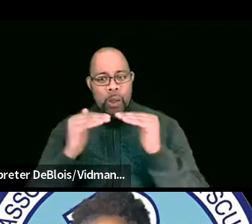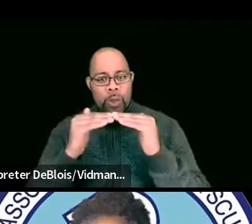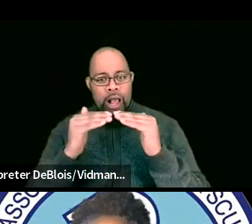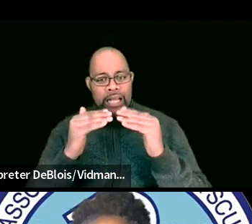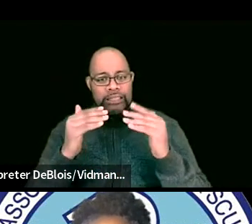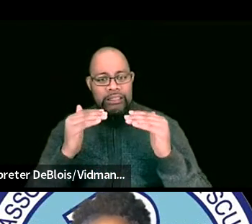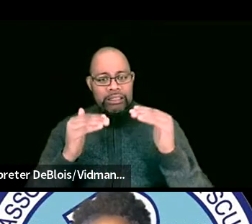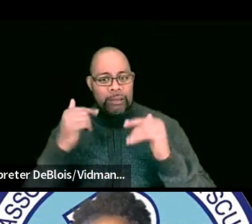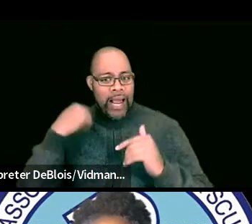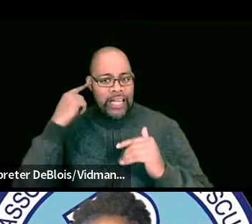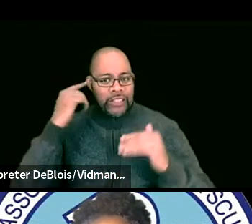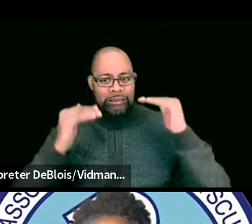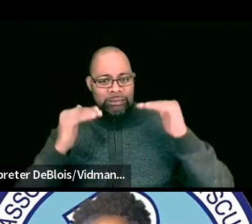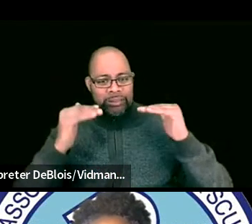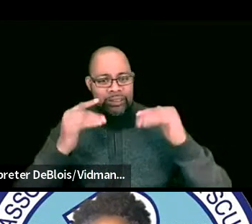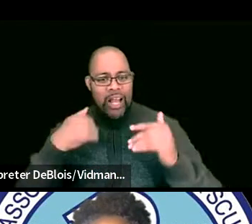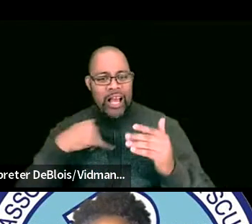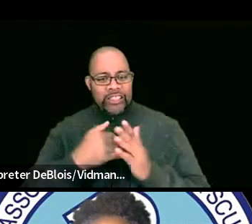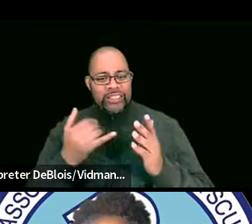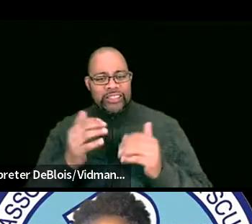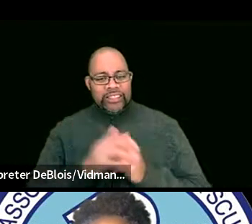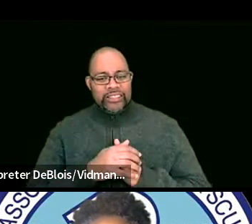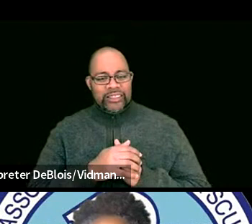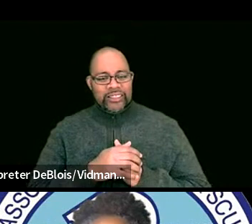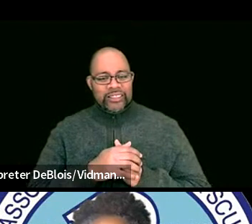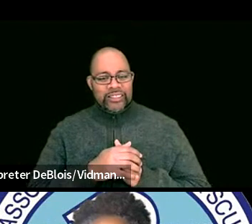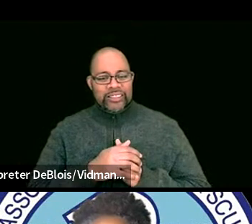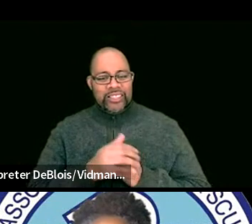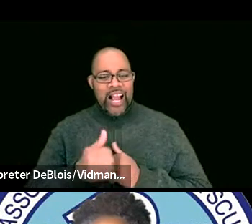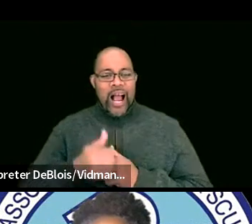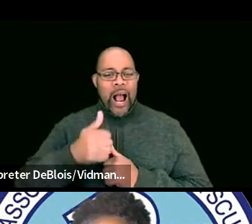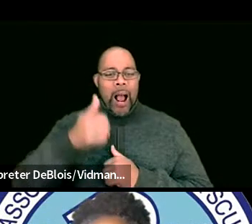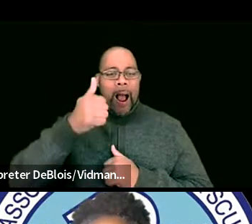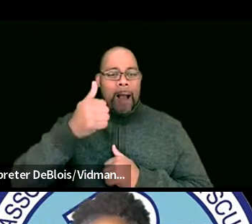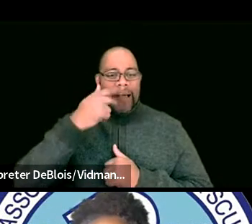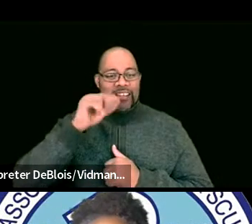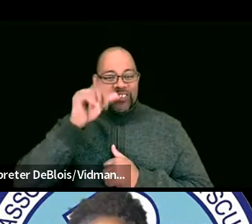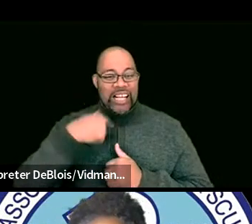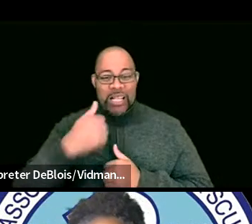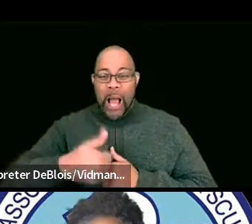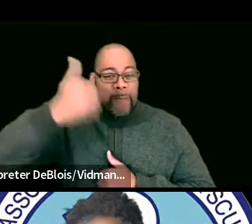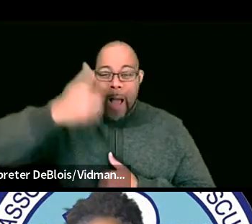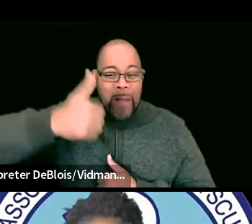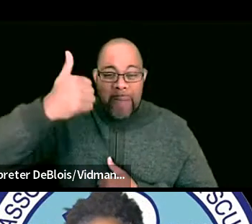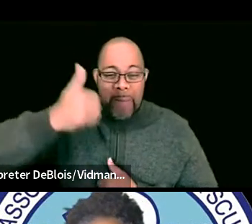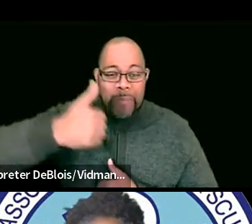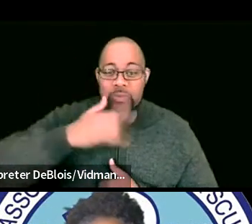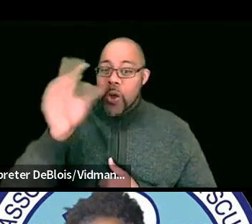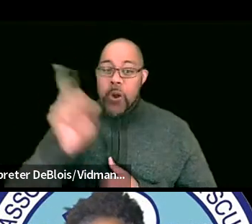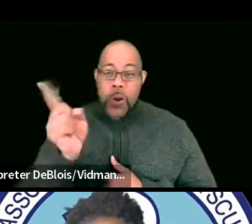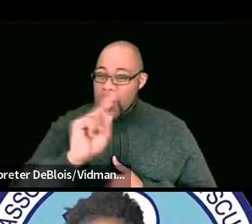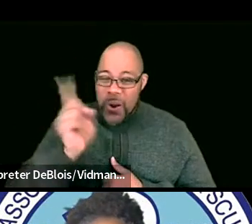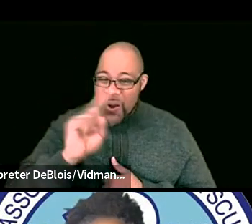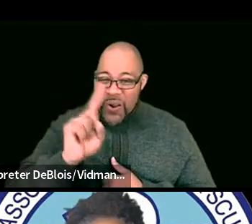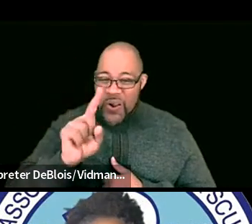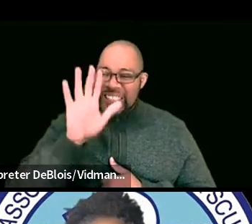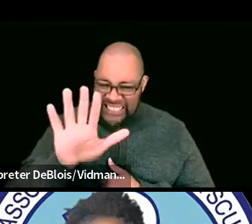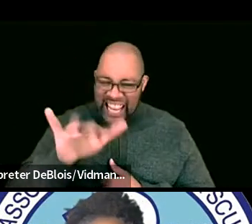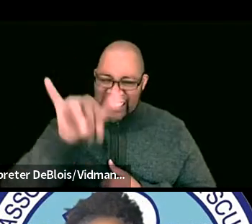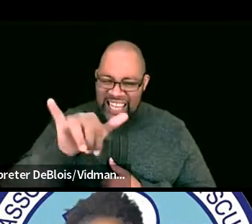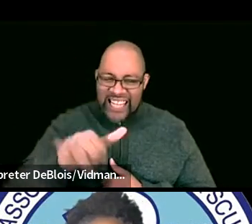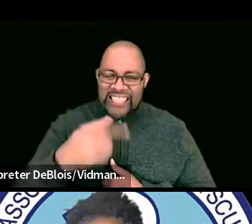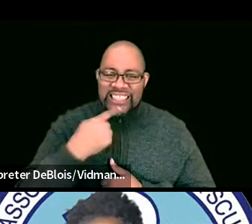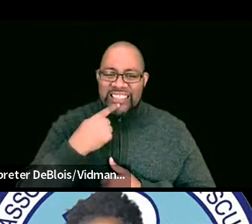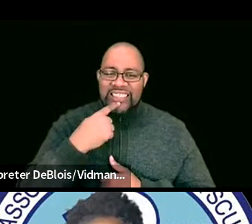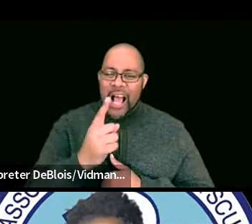at first. So I would just I'd be trying to go up. I'd be looking at Andrea. I'd be like, up, up, up. And she'd be like, no, stay right here. She's